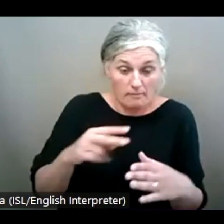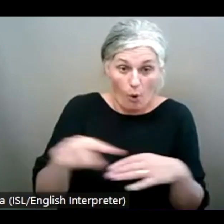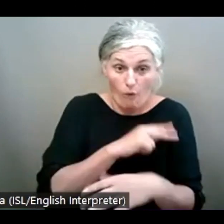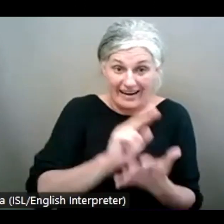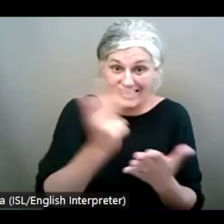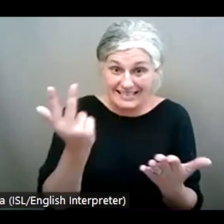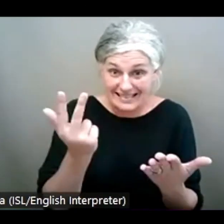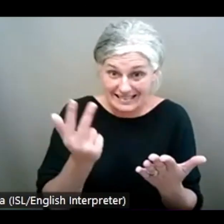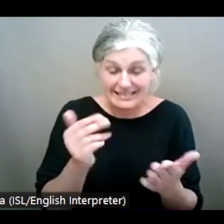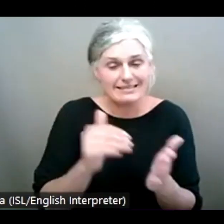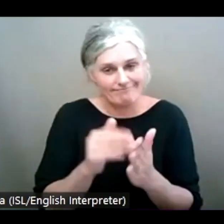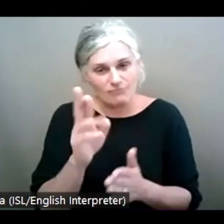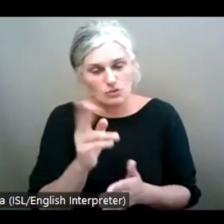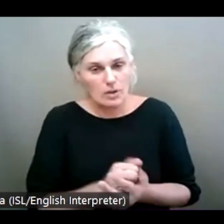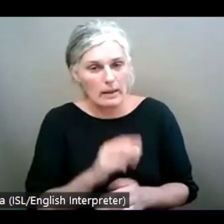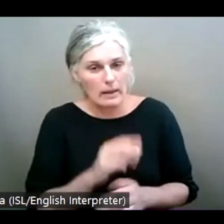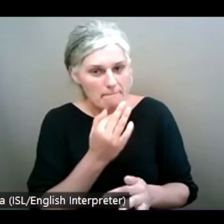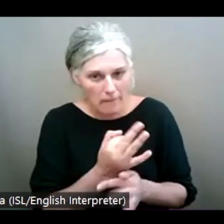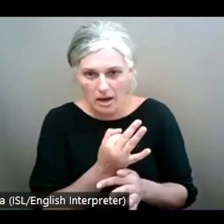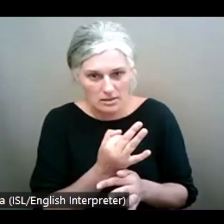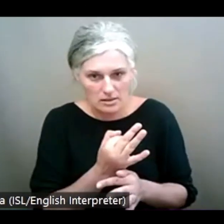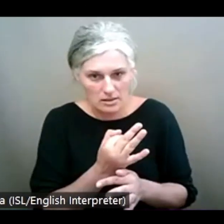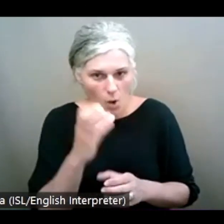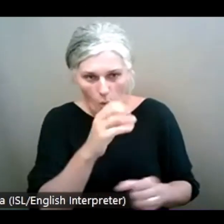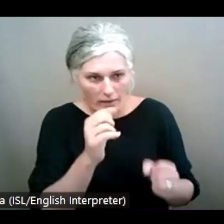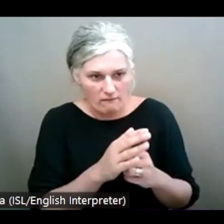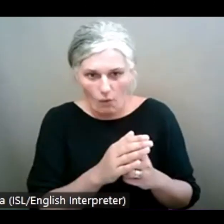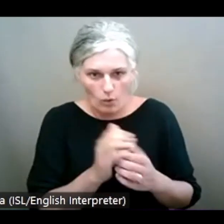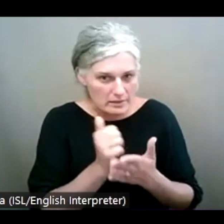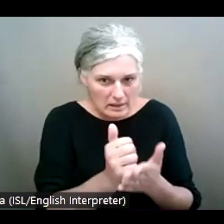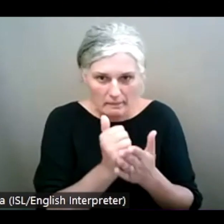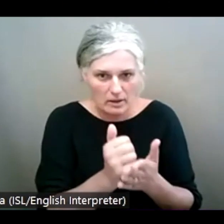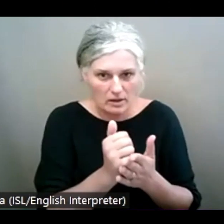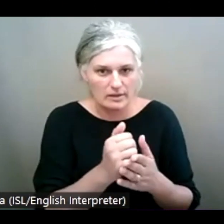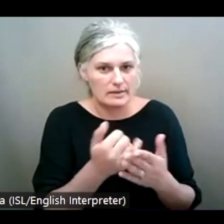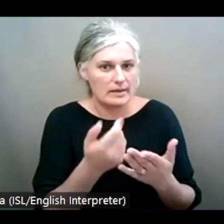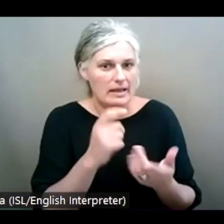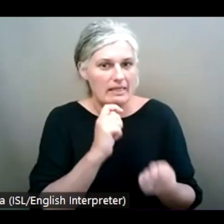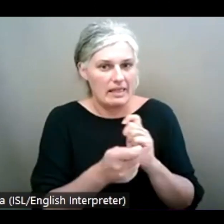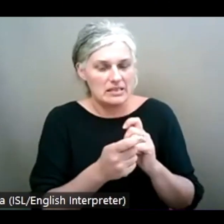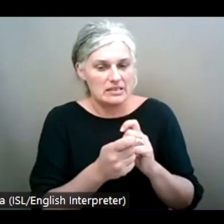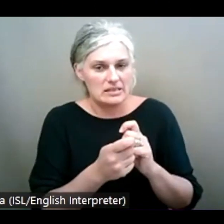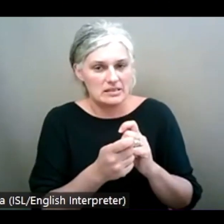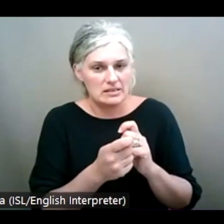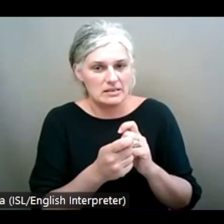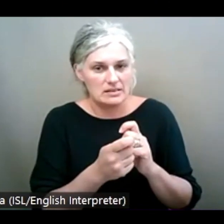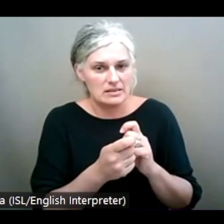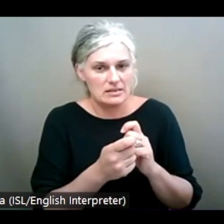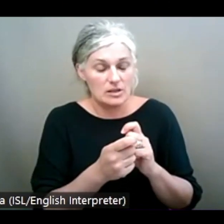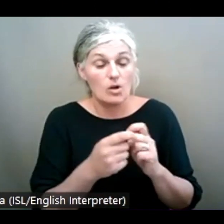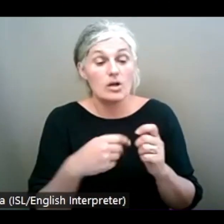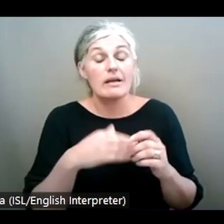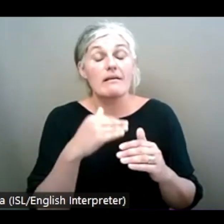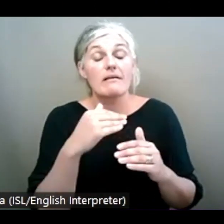18 and parents who look for medical model rights, by the time the young person's 18, they